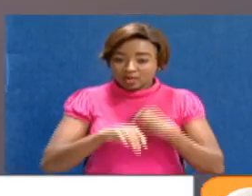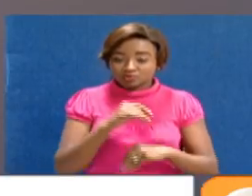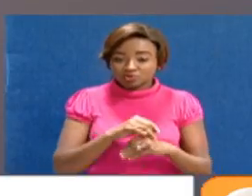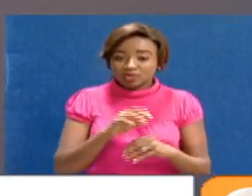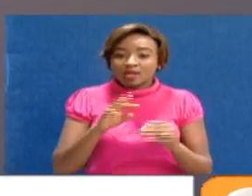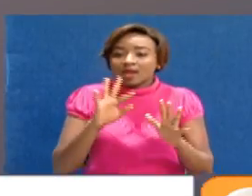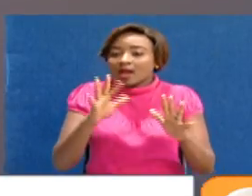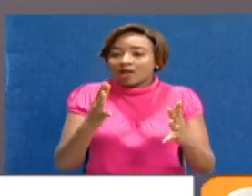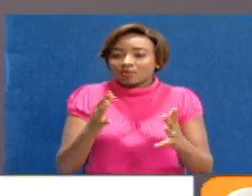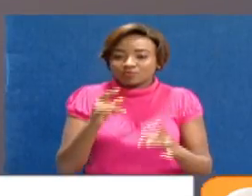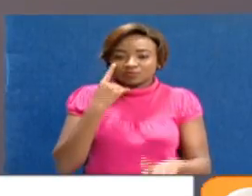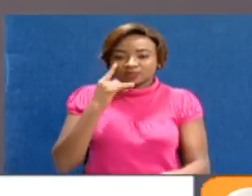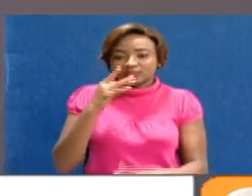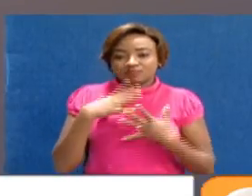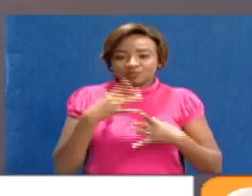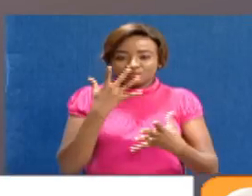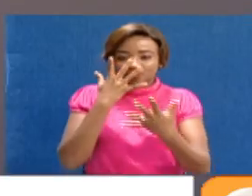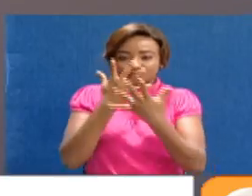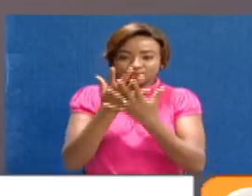jailed?